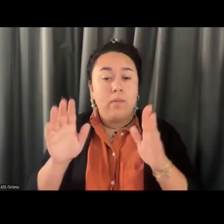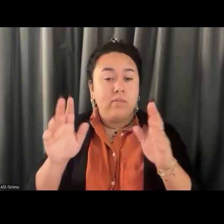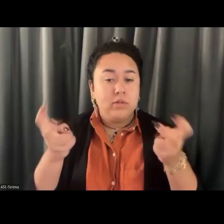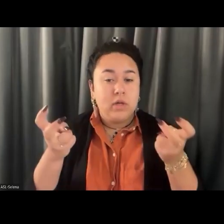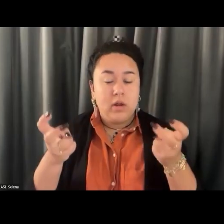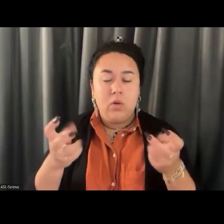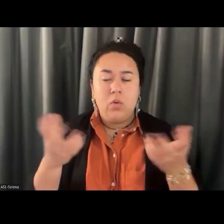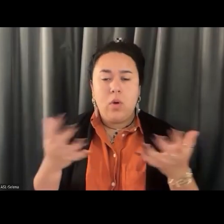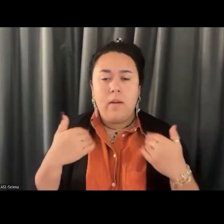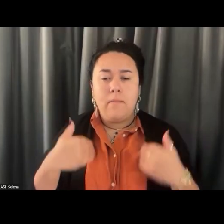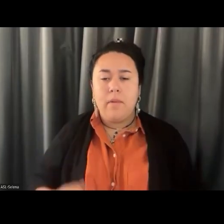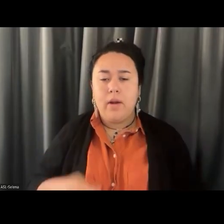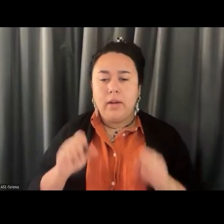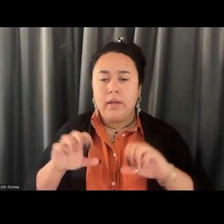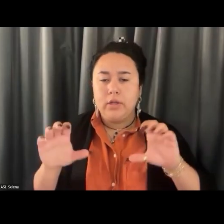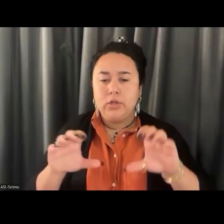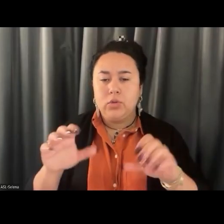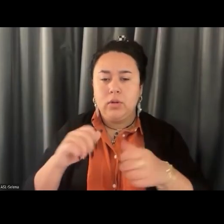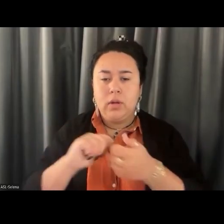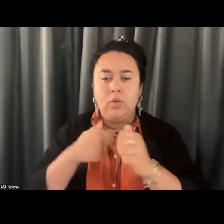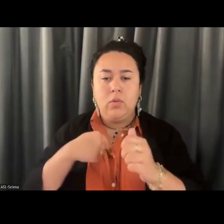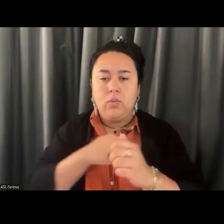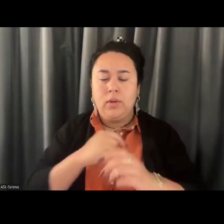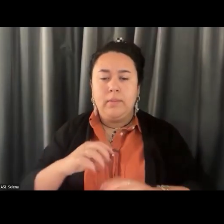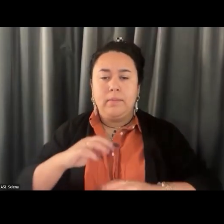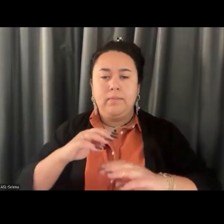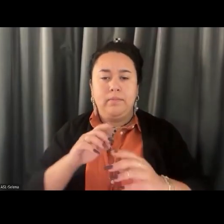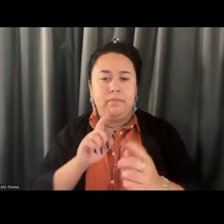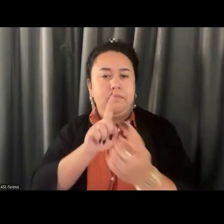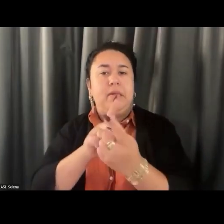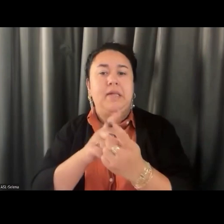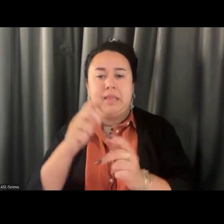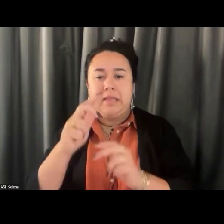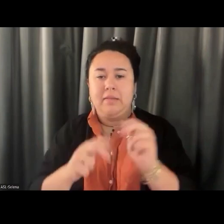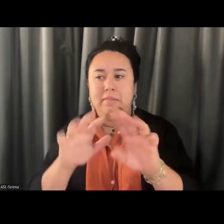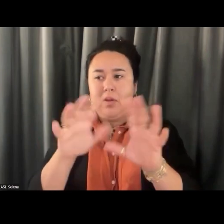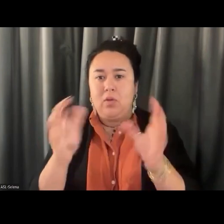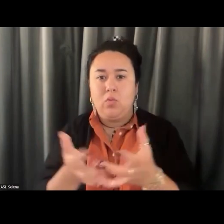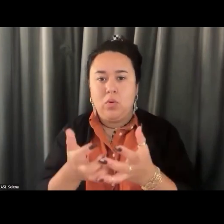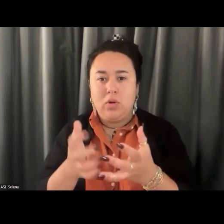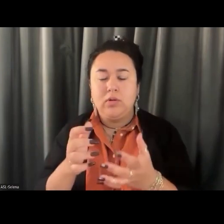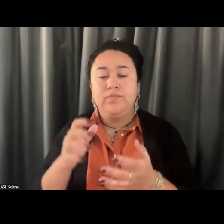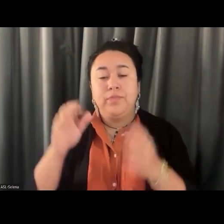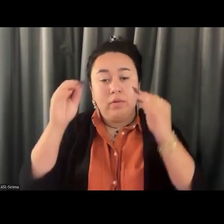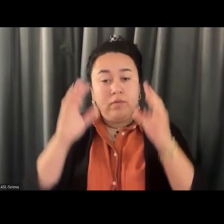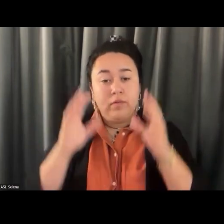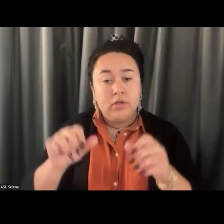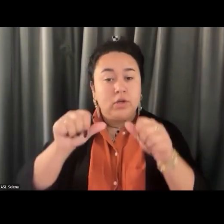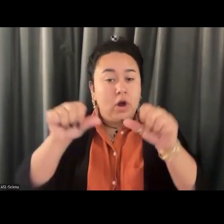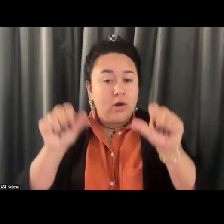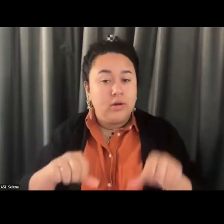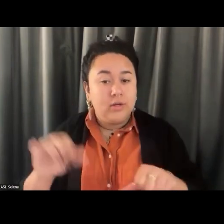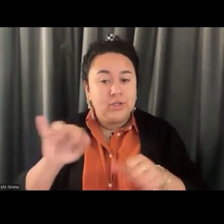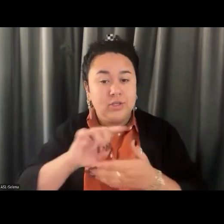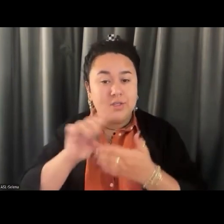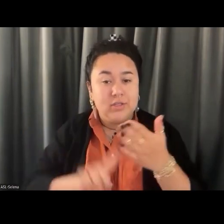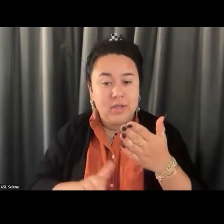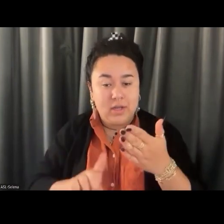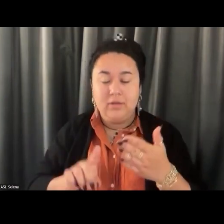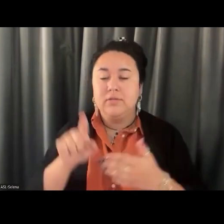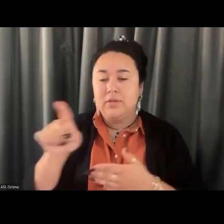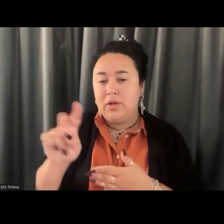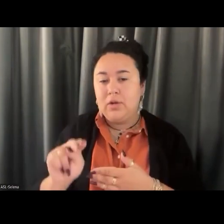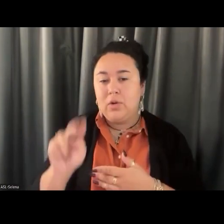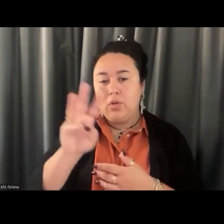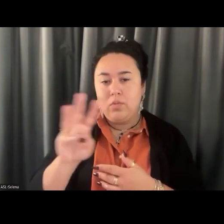the Built World. She is also an associate professor of art and design, as well as architecture at Northeastern University. Sara's